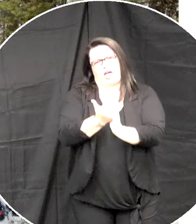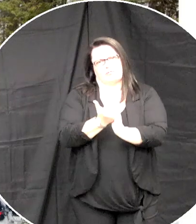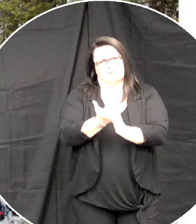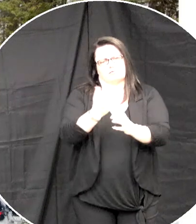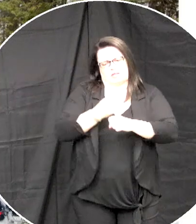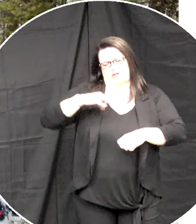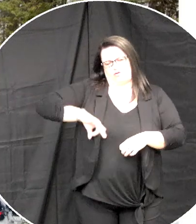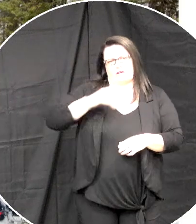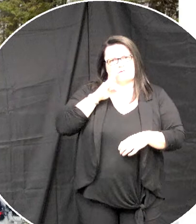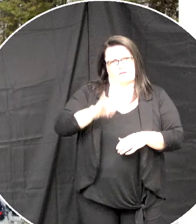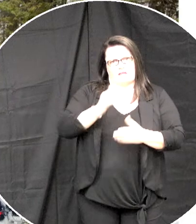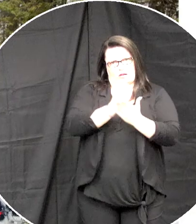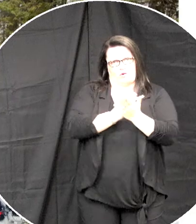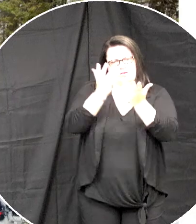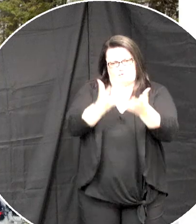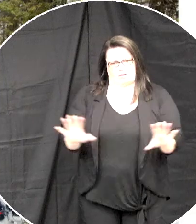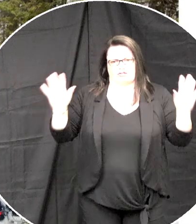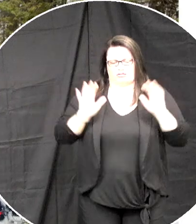course.